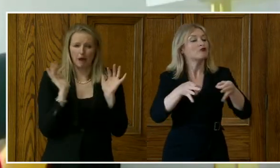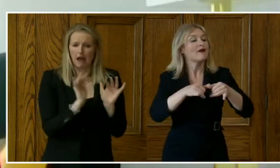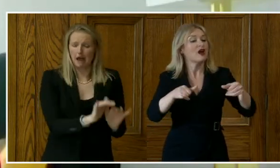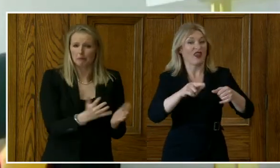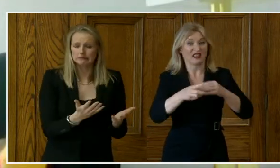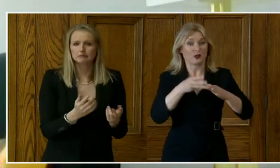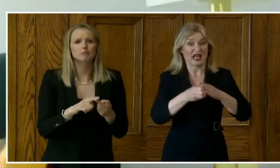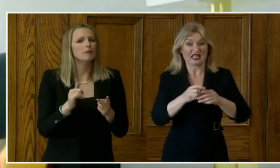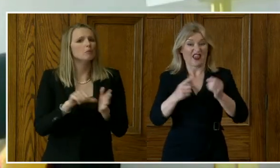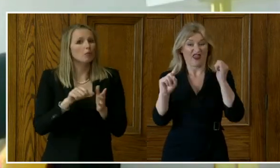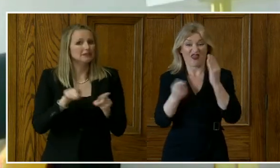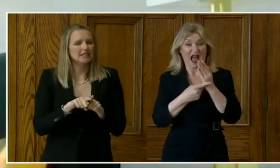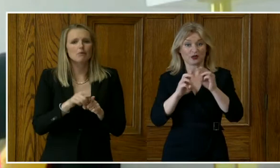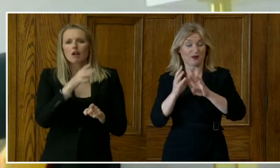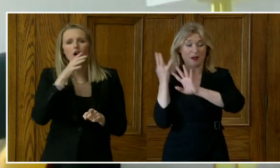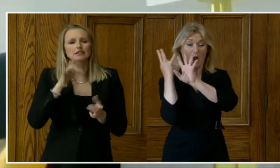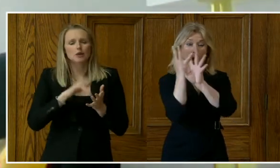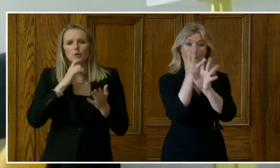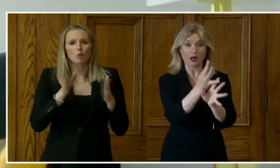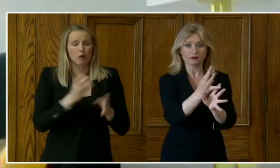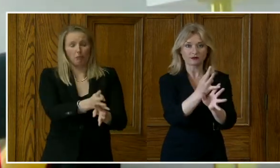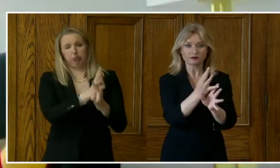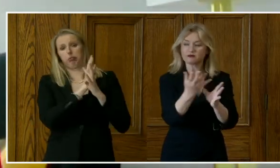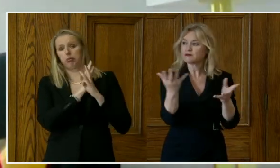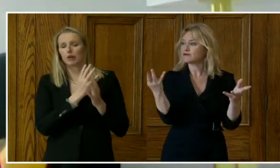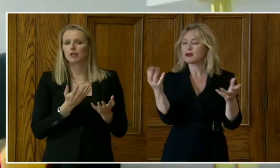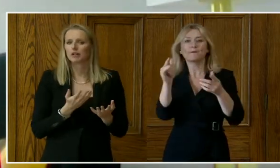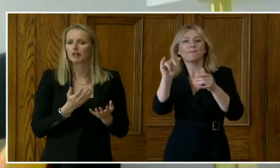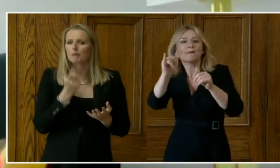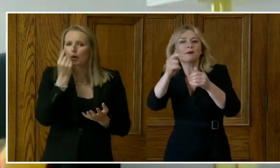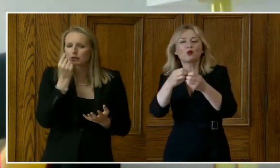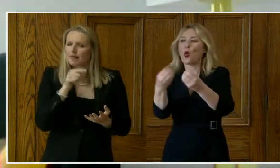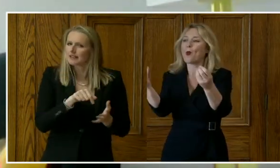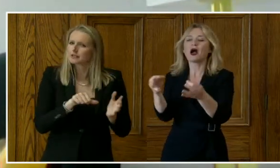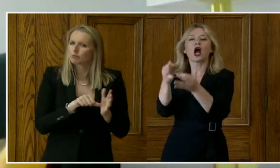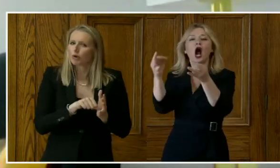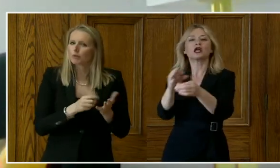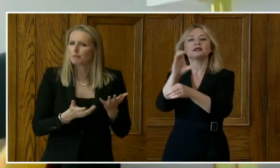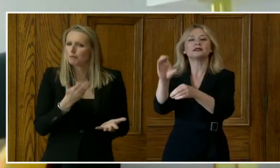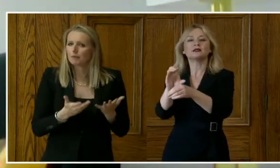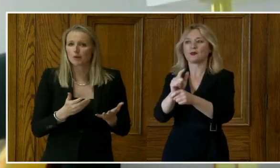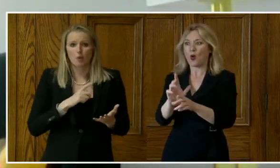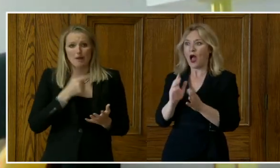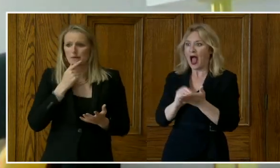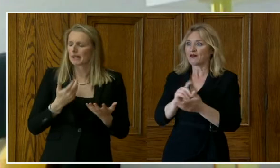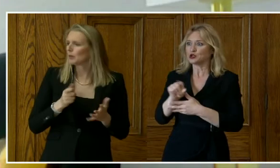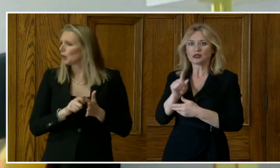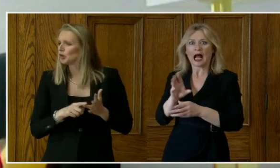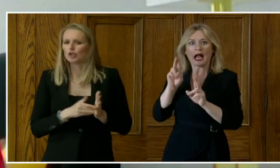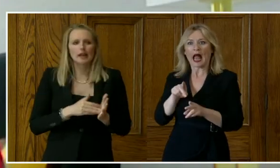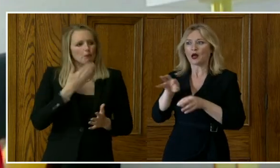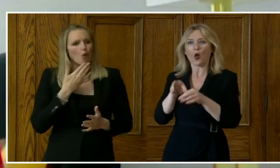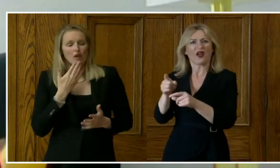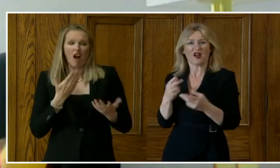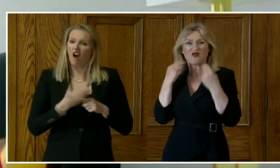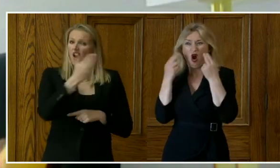garden centres, perhaps if they were opened up, people who wouldn't ordinarily go there might suddenly think, actually, if that's the only place I can go, I'll go there, I'll buy some plants.